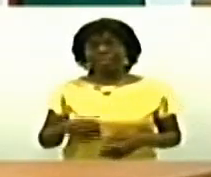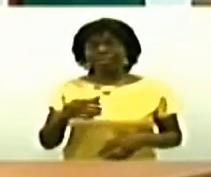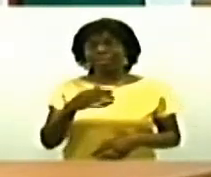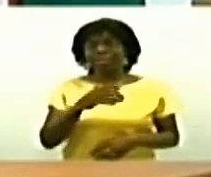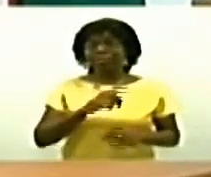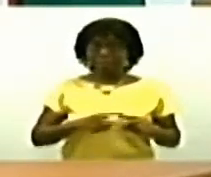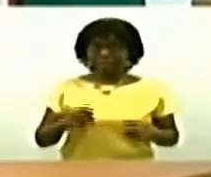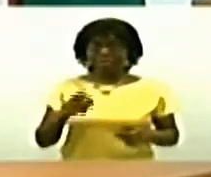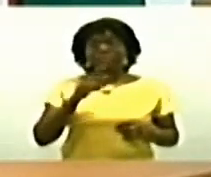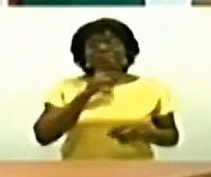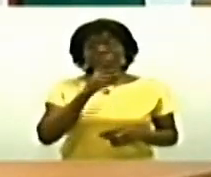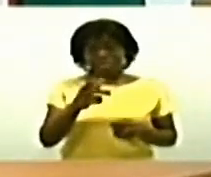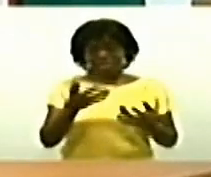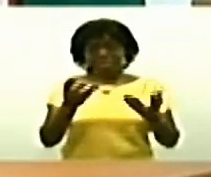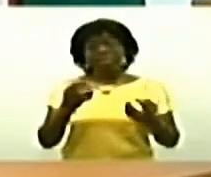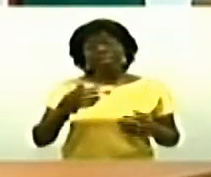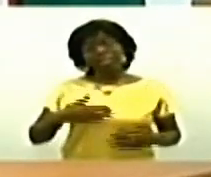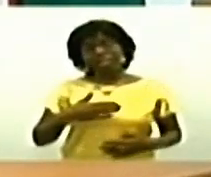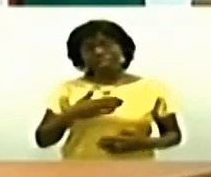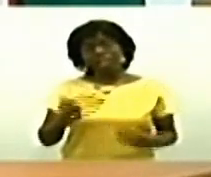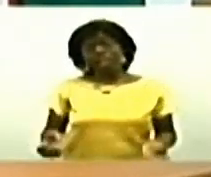But I really want to encourage you.